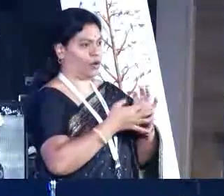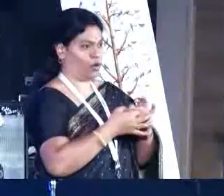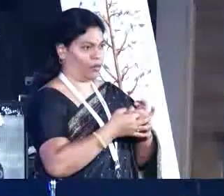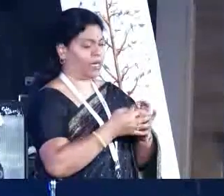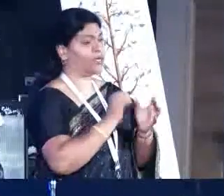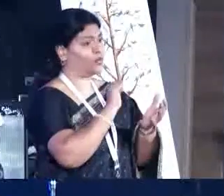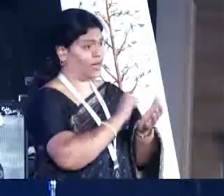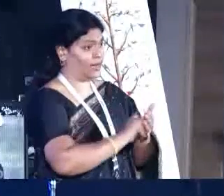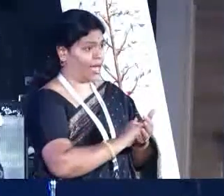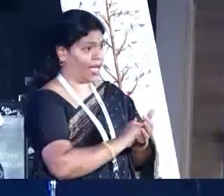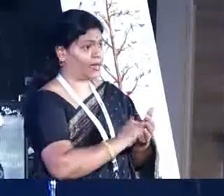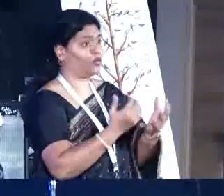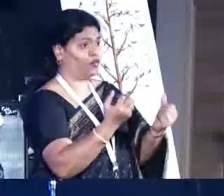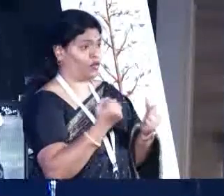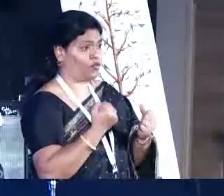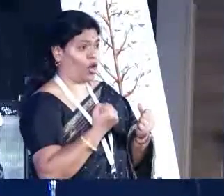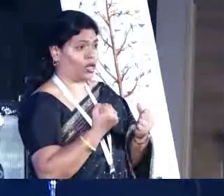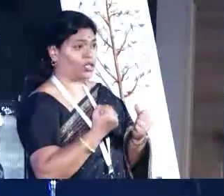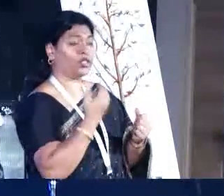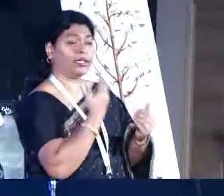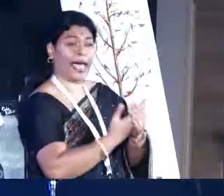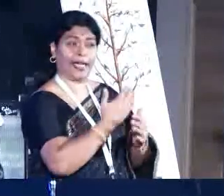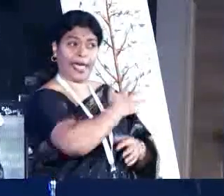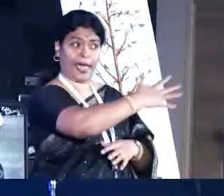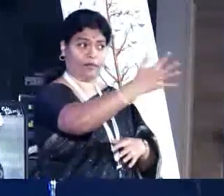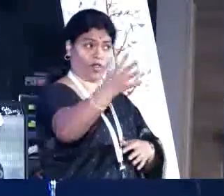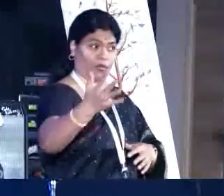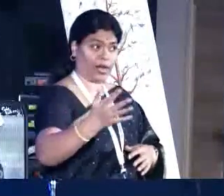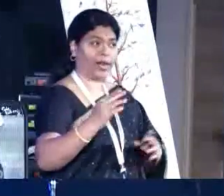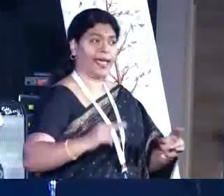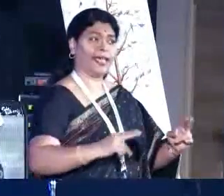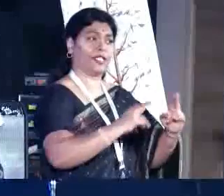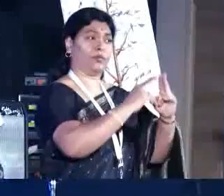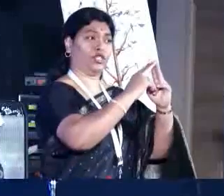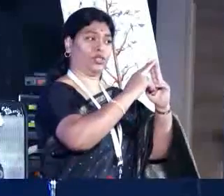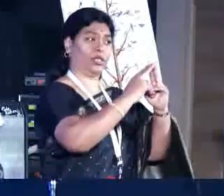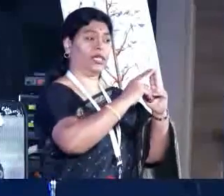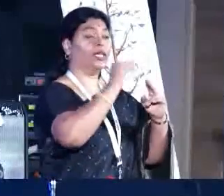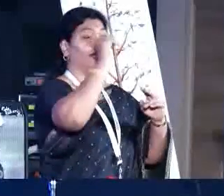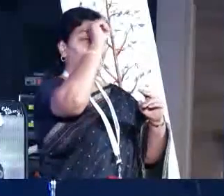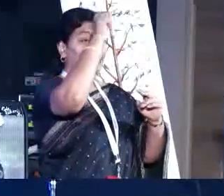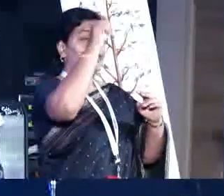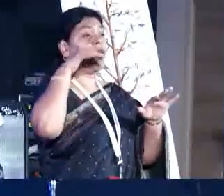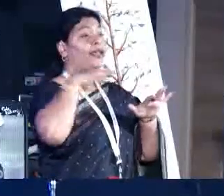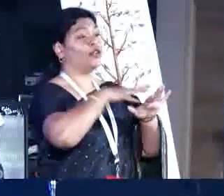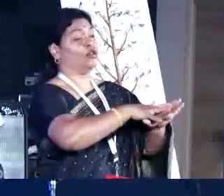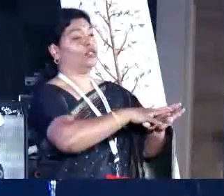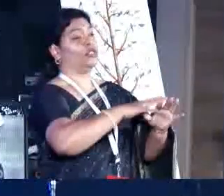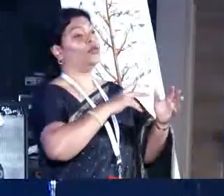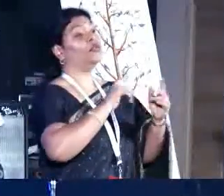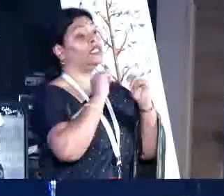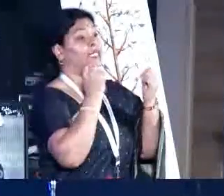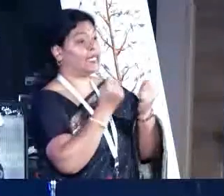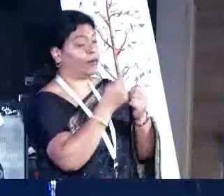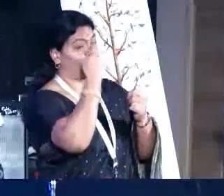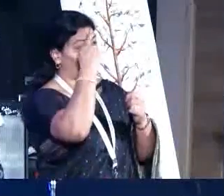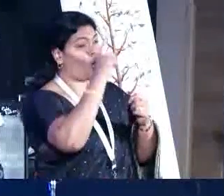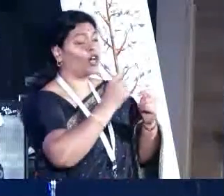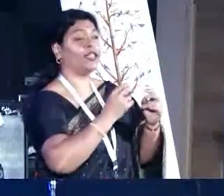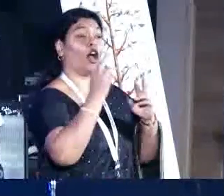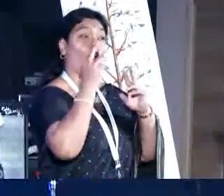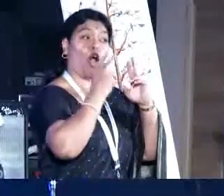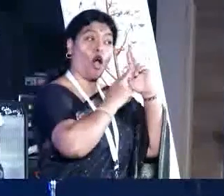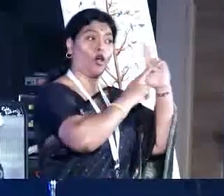that, we just want to thank everyone, especially the India Inclusion Summit team, for the honor and